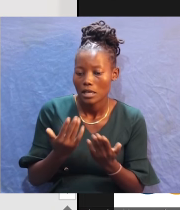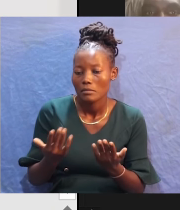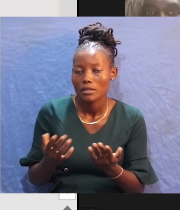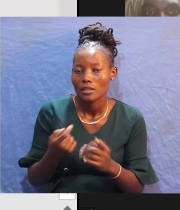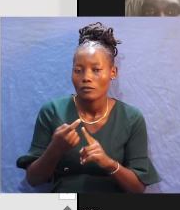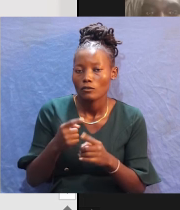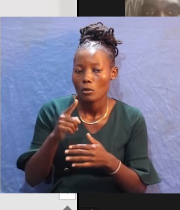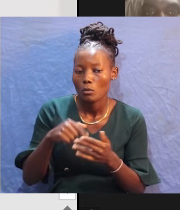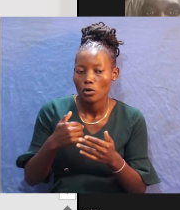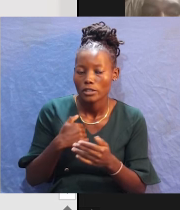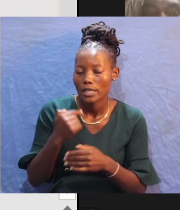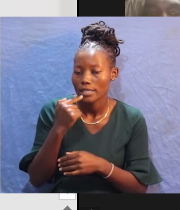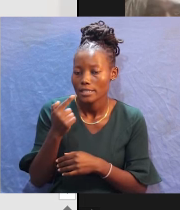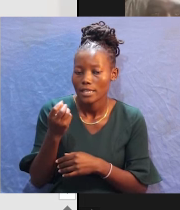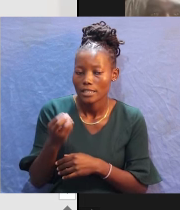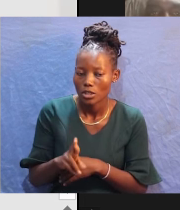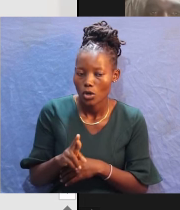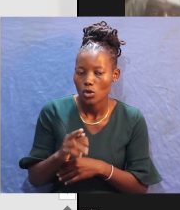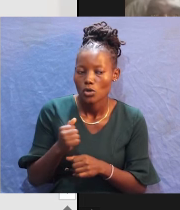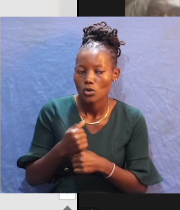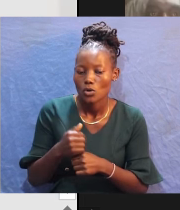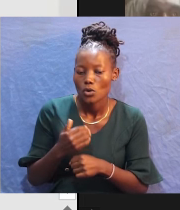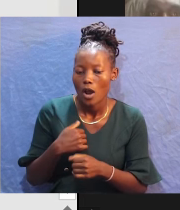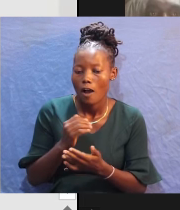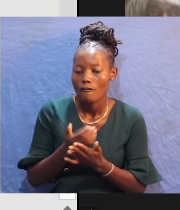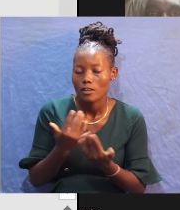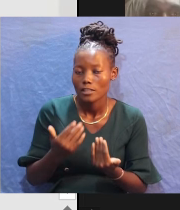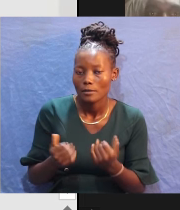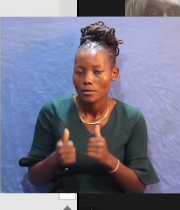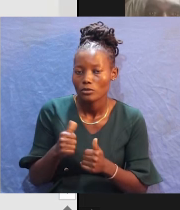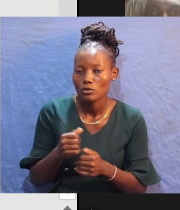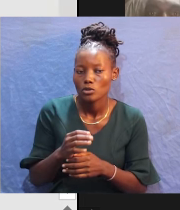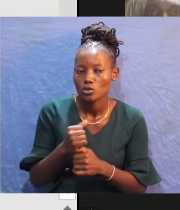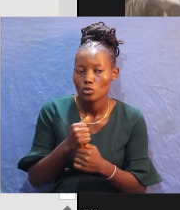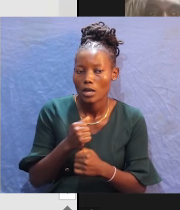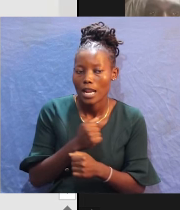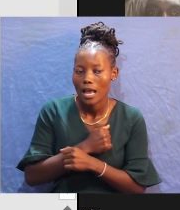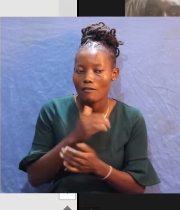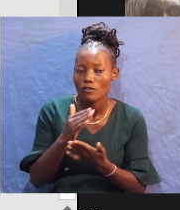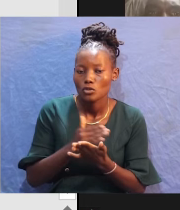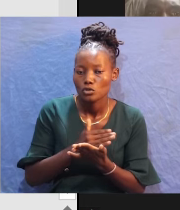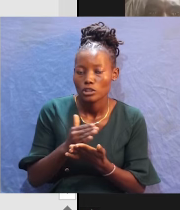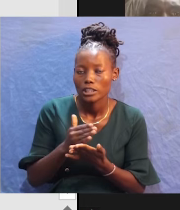presentation, or do you have something that you would like to share?